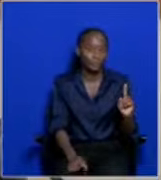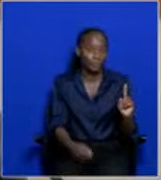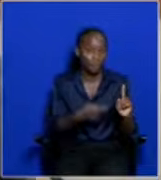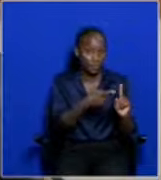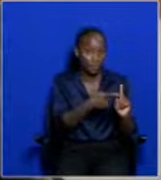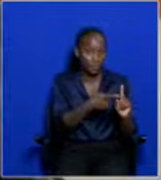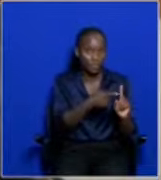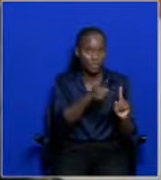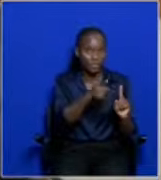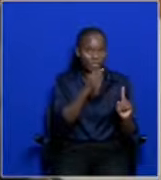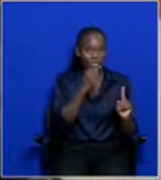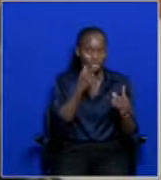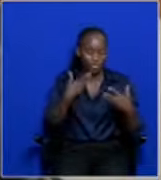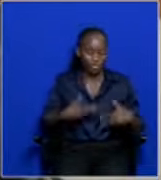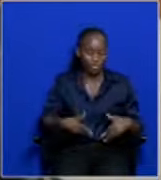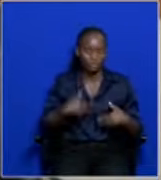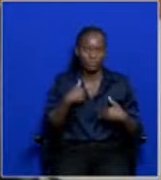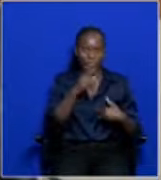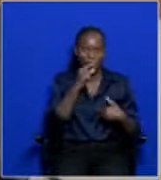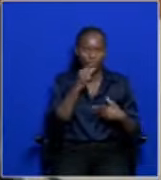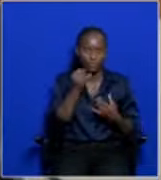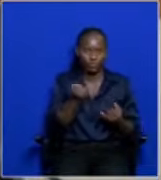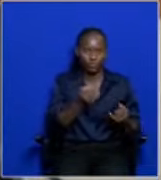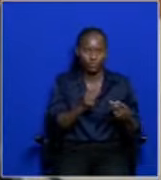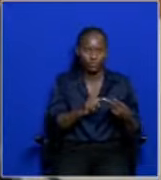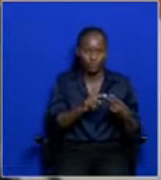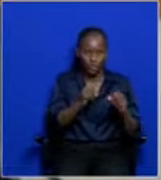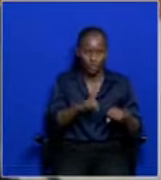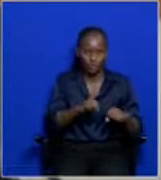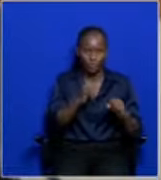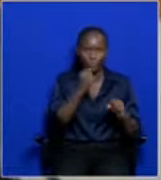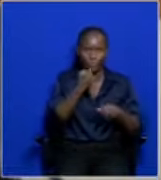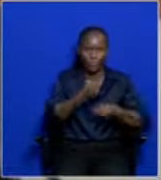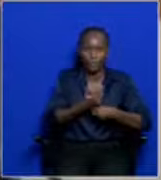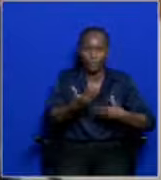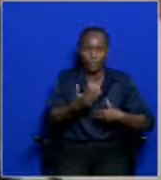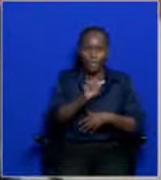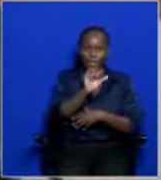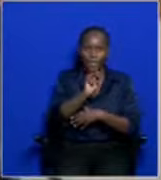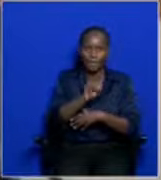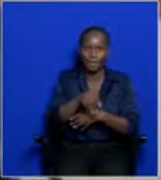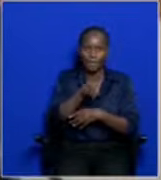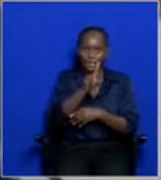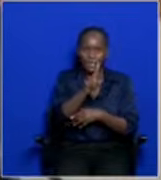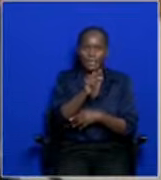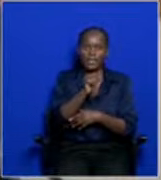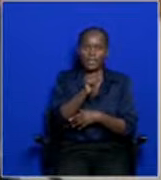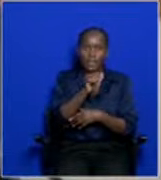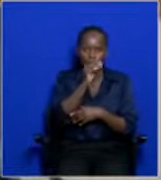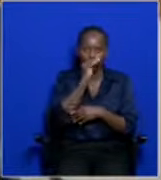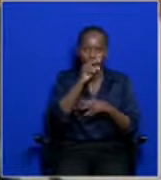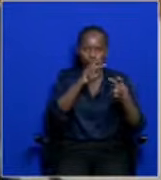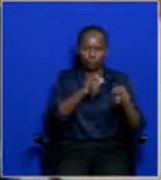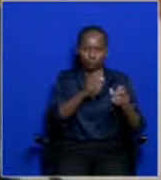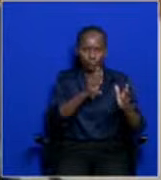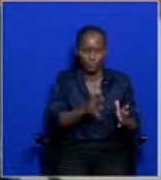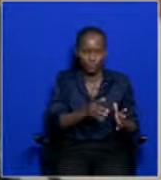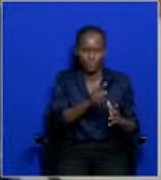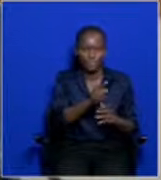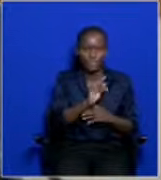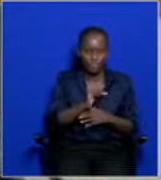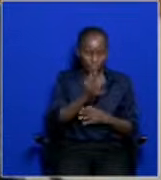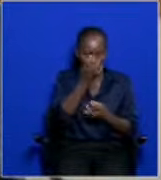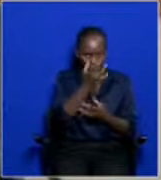female employed by EMPD as a constable, and then states that she wishes to state as follows in